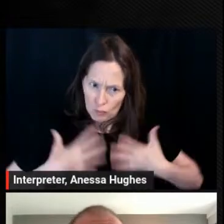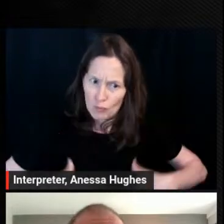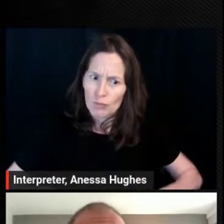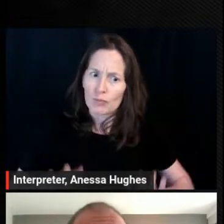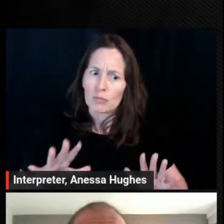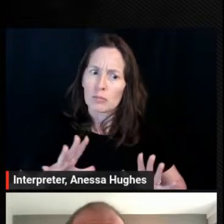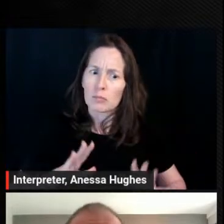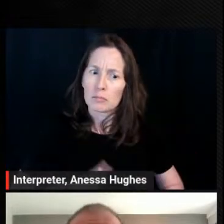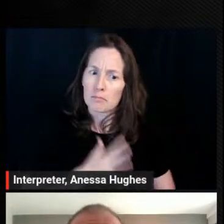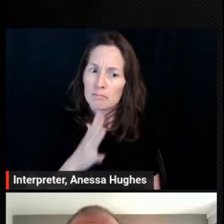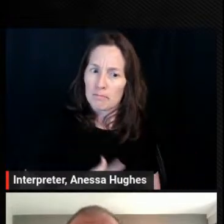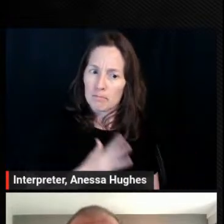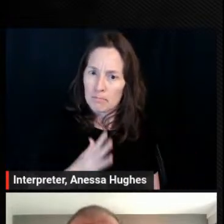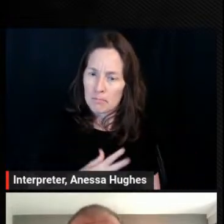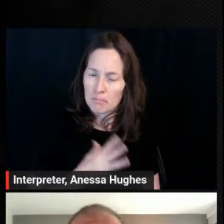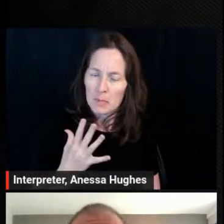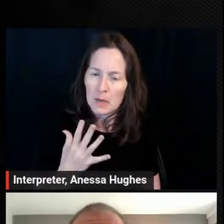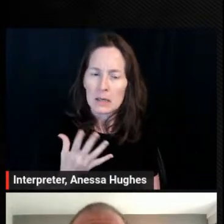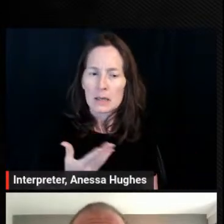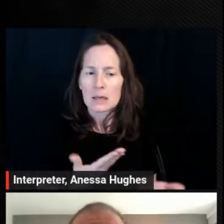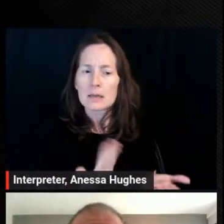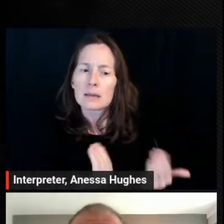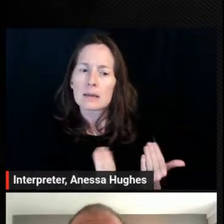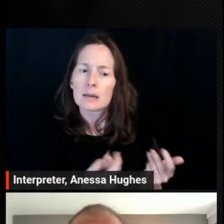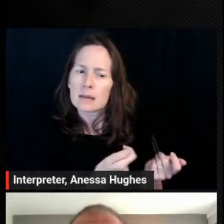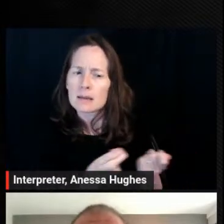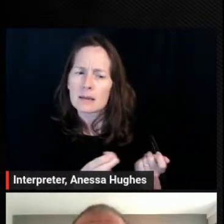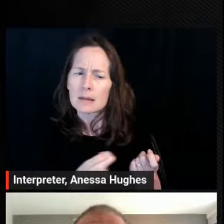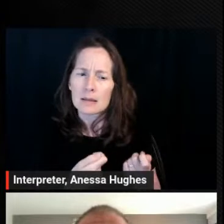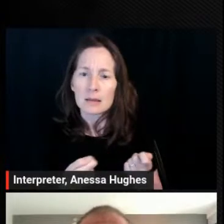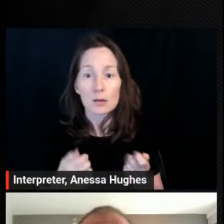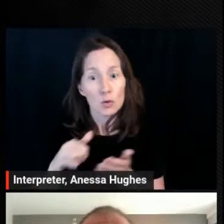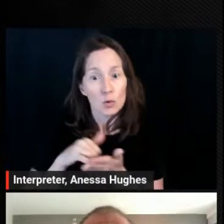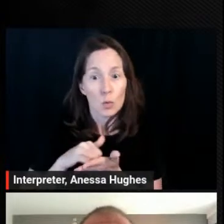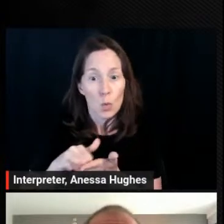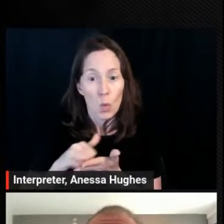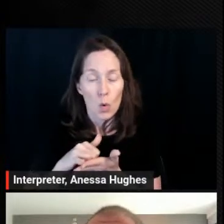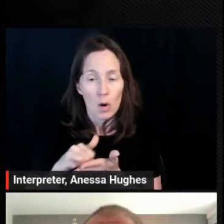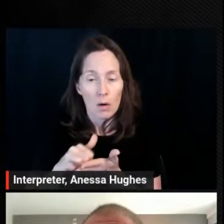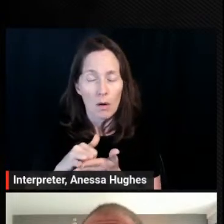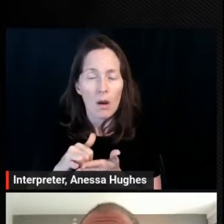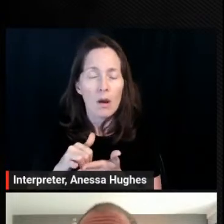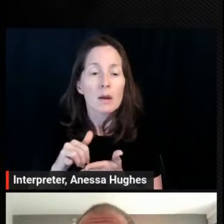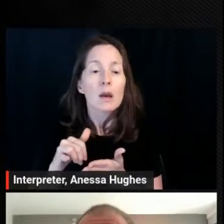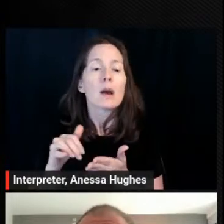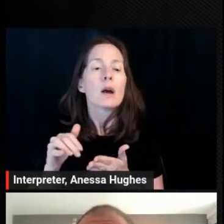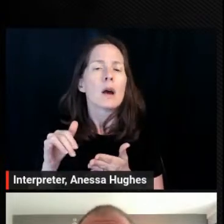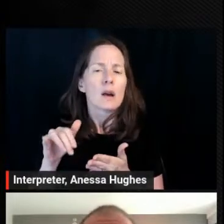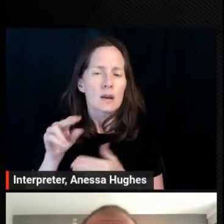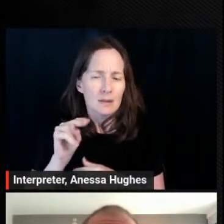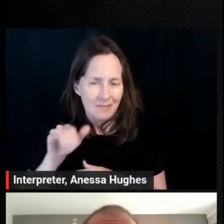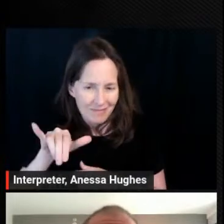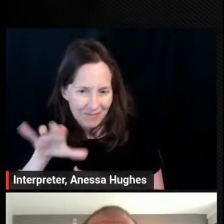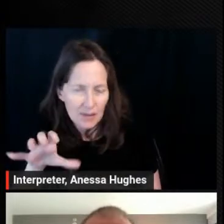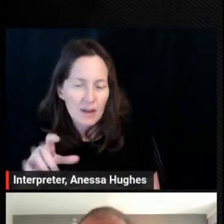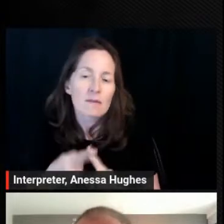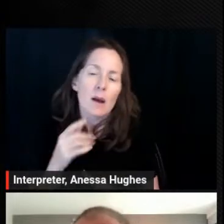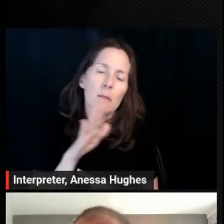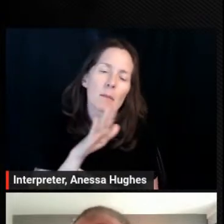from his home upstate in 1841. At the time, Northup was a